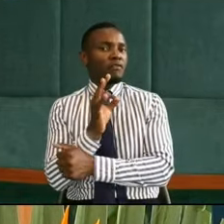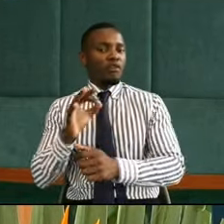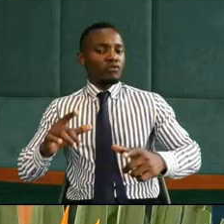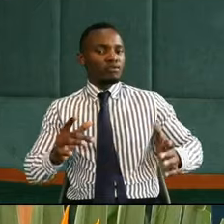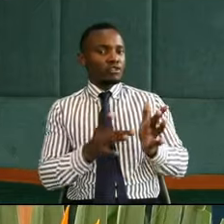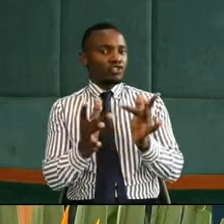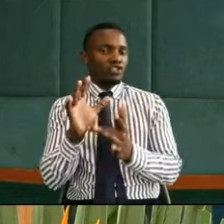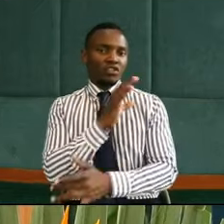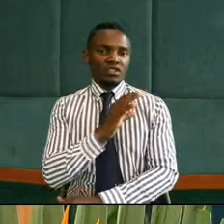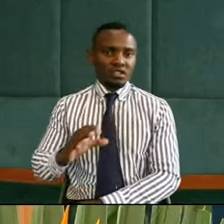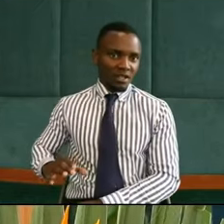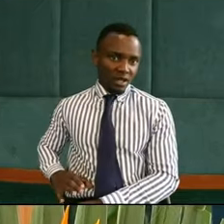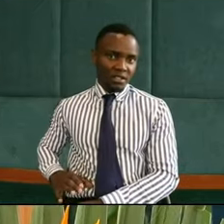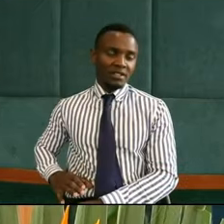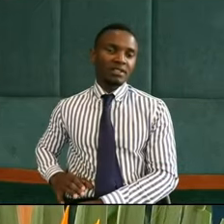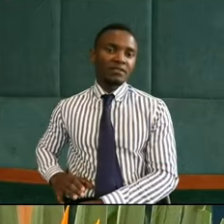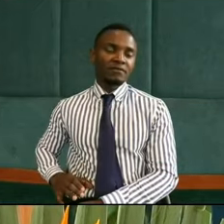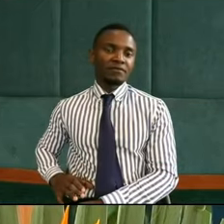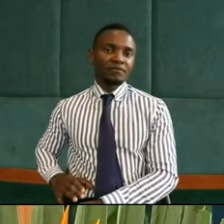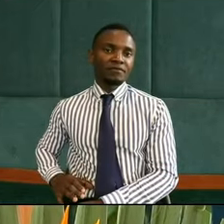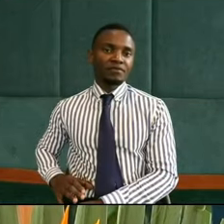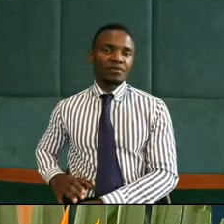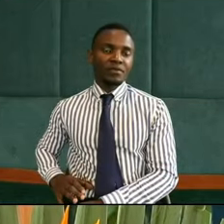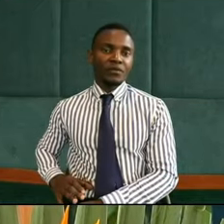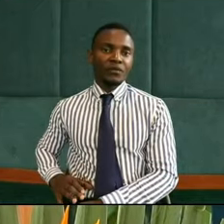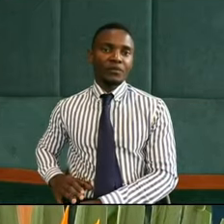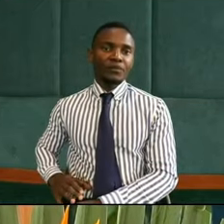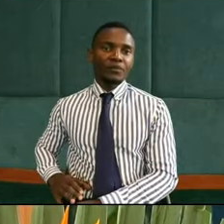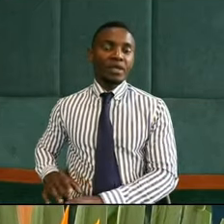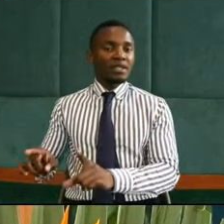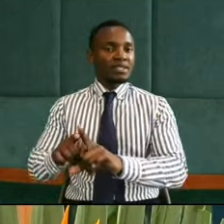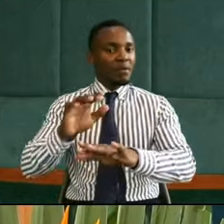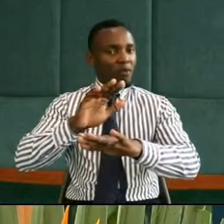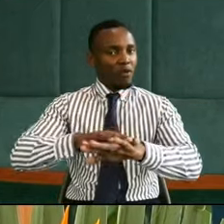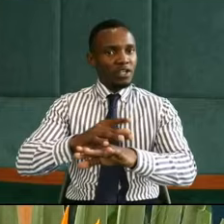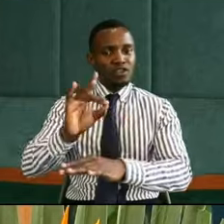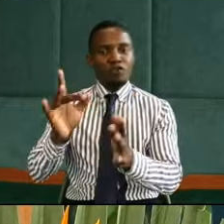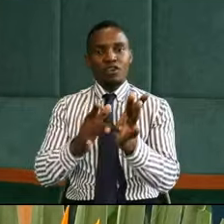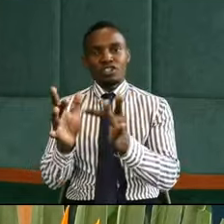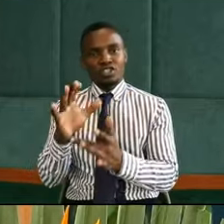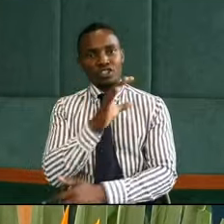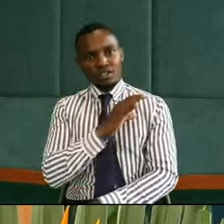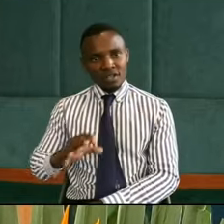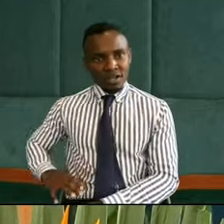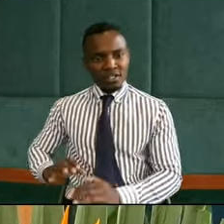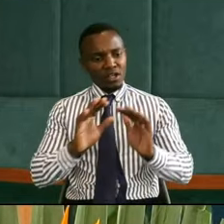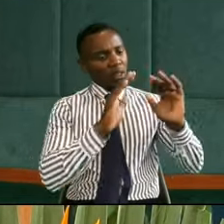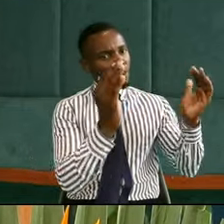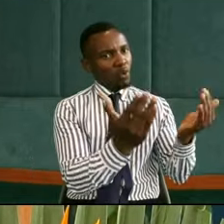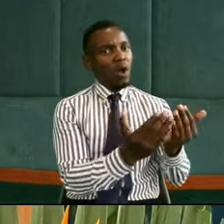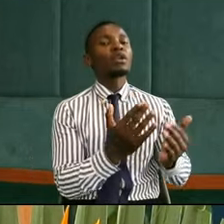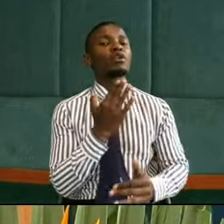Christ the world is desiring for. The goodness of Jesus Christ the world is desiring